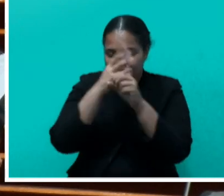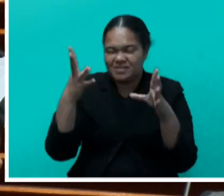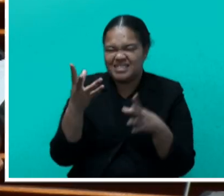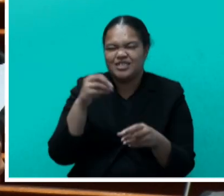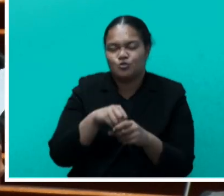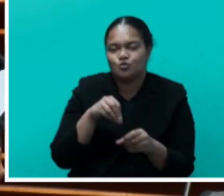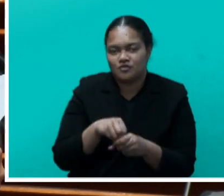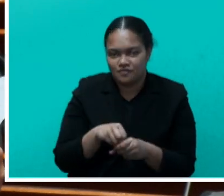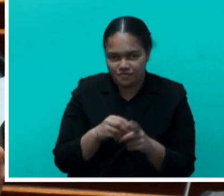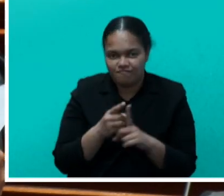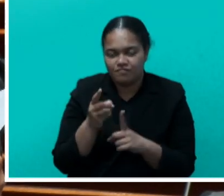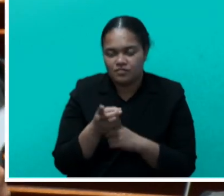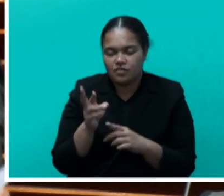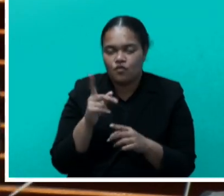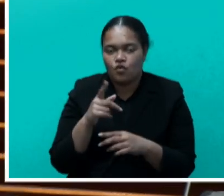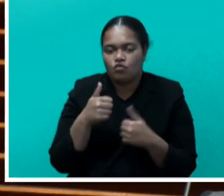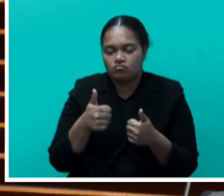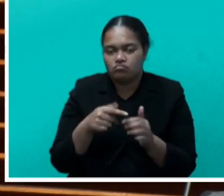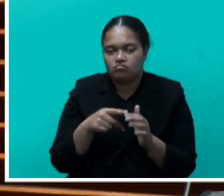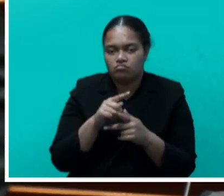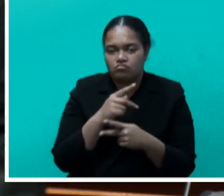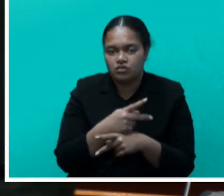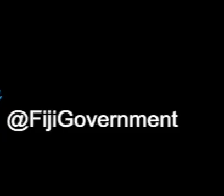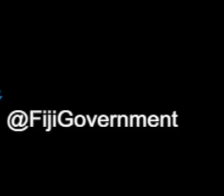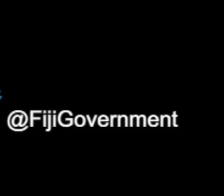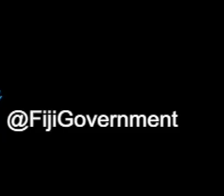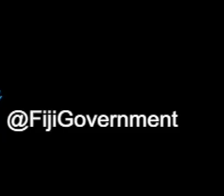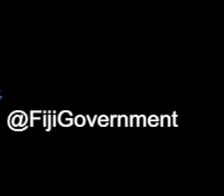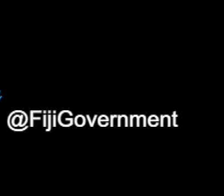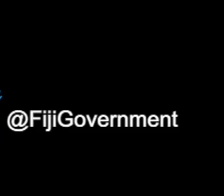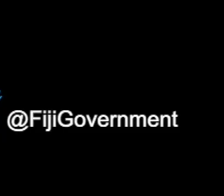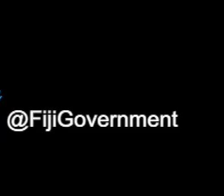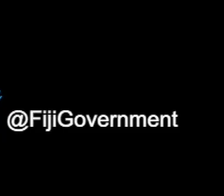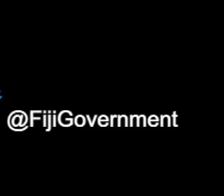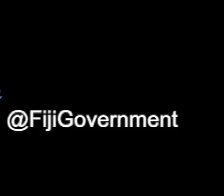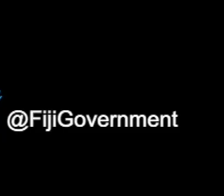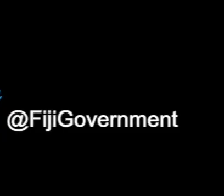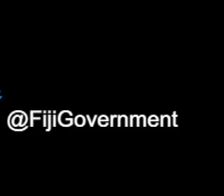for production and resilient communities. Thank you, Mr. Speaker, sir. Now available.